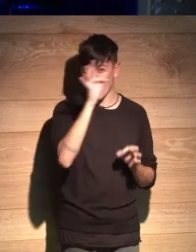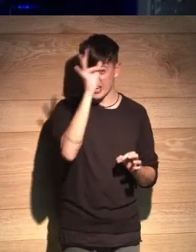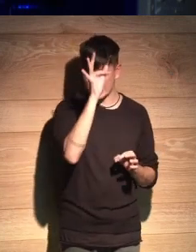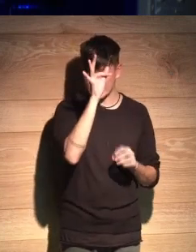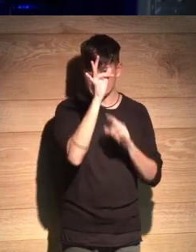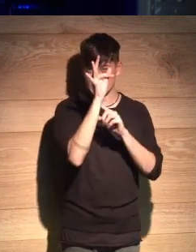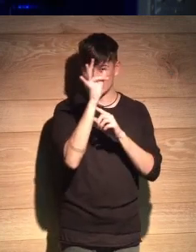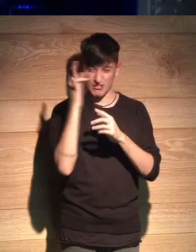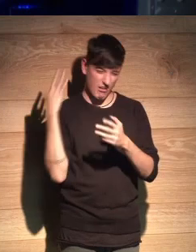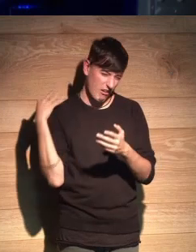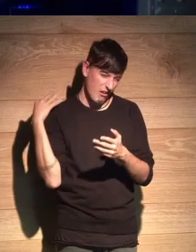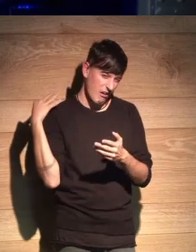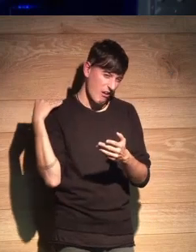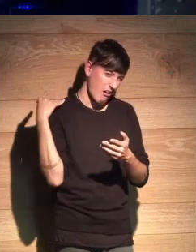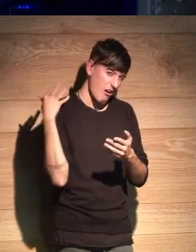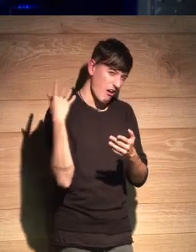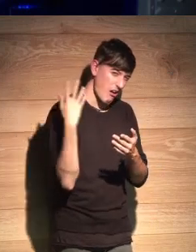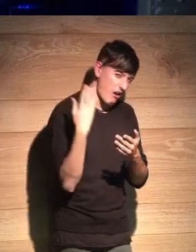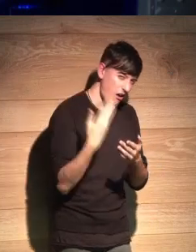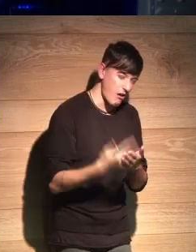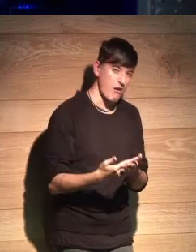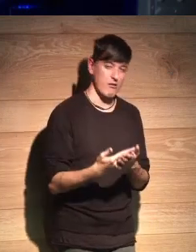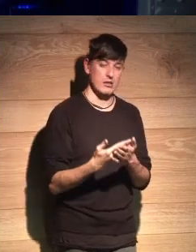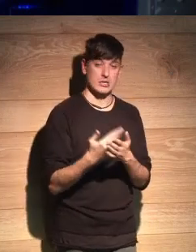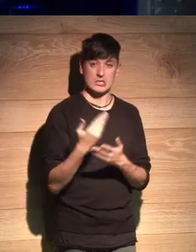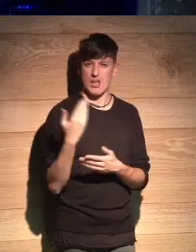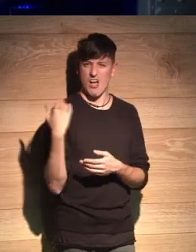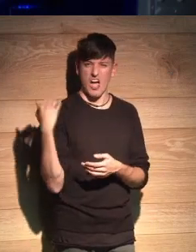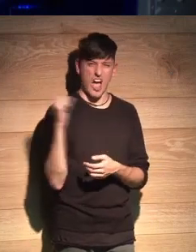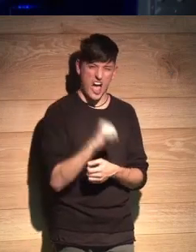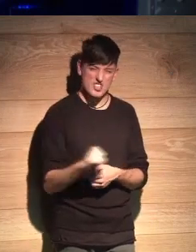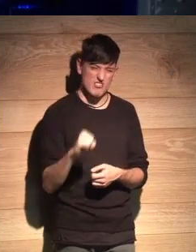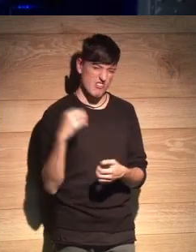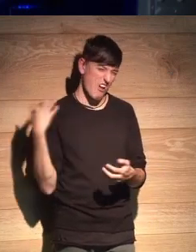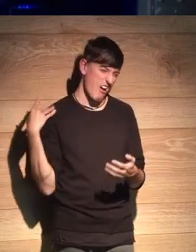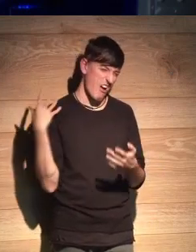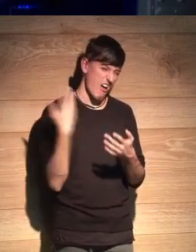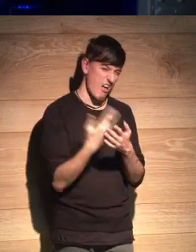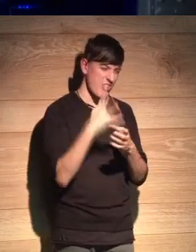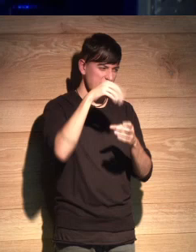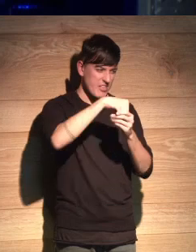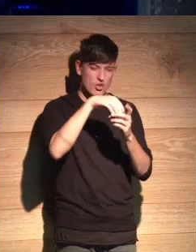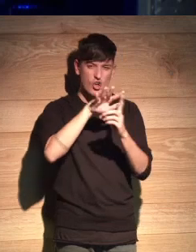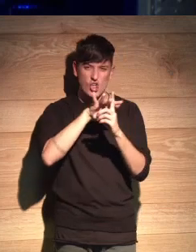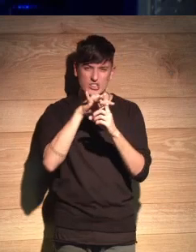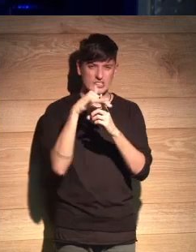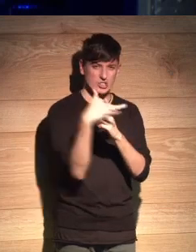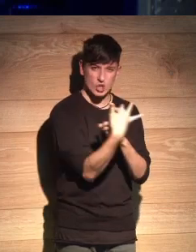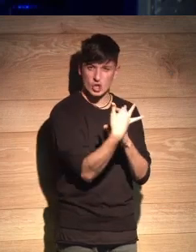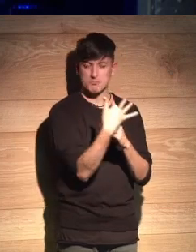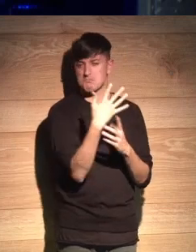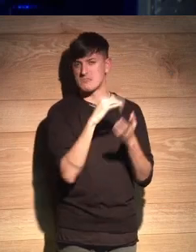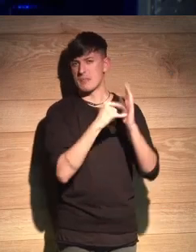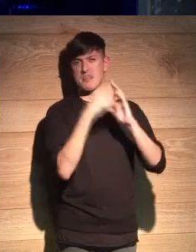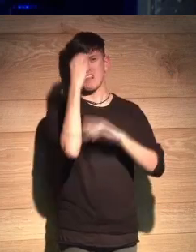been theories made throughout centuries or years, centuries, in the setting of a scientific